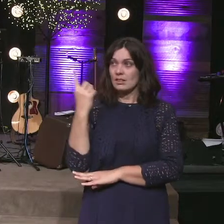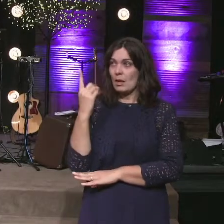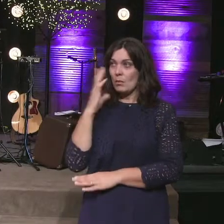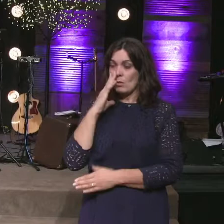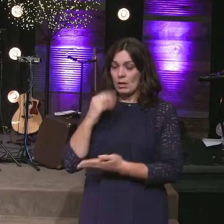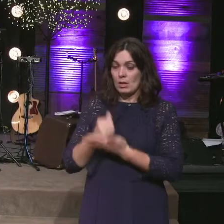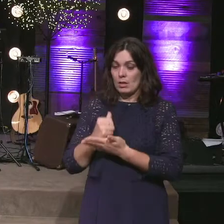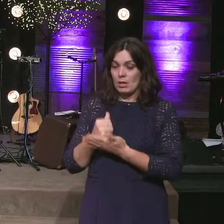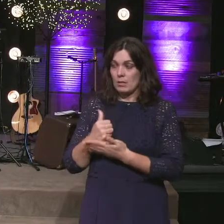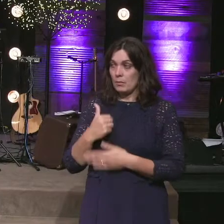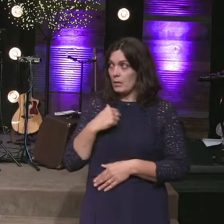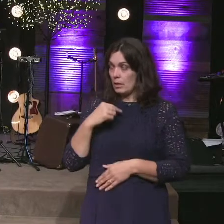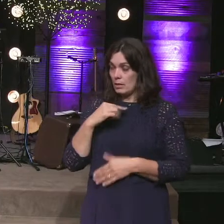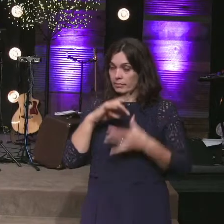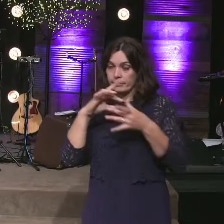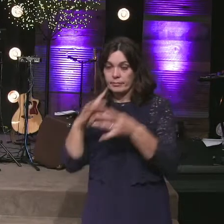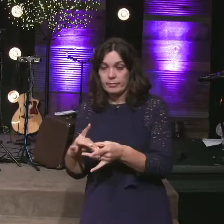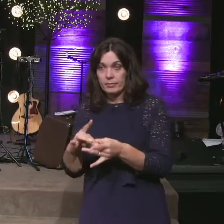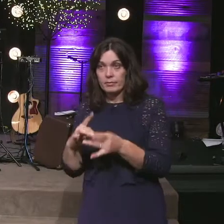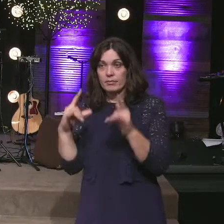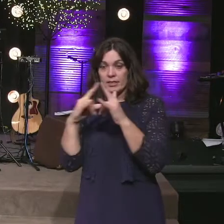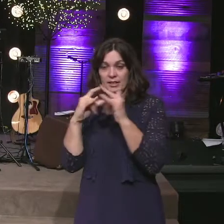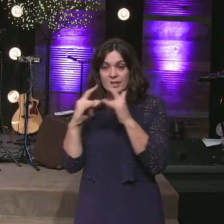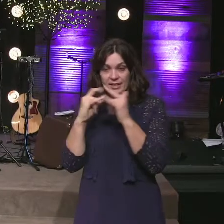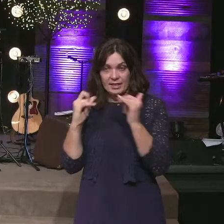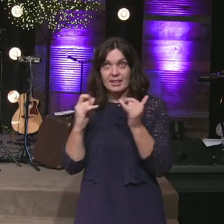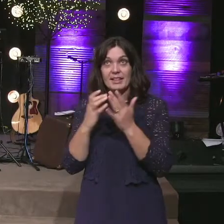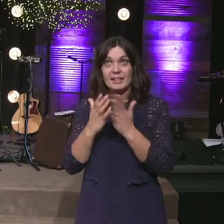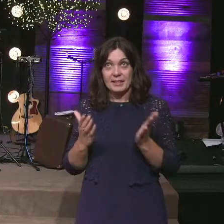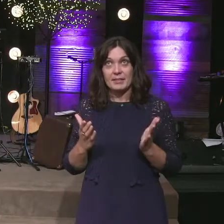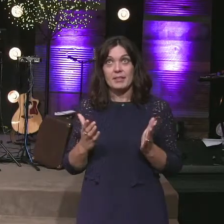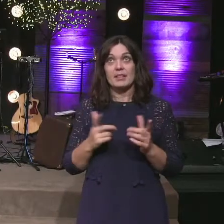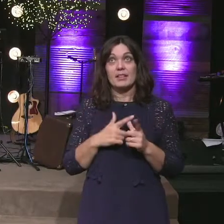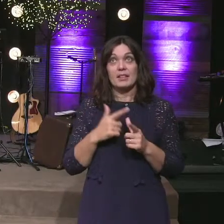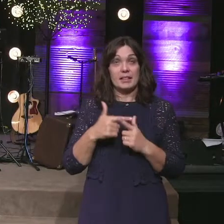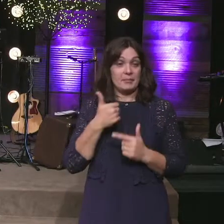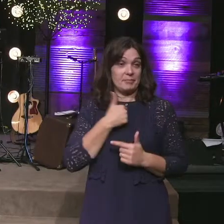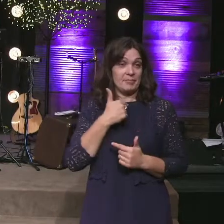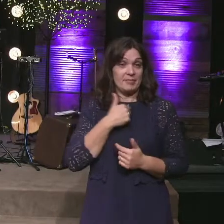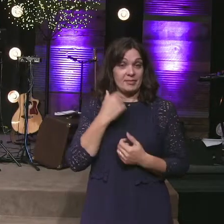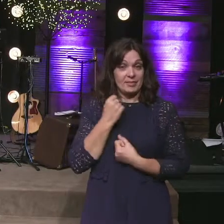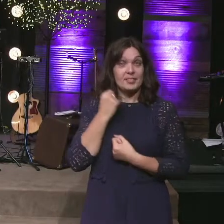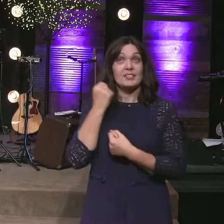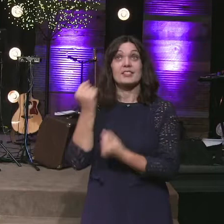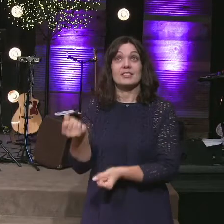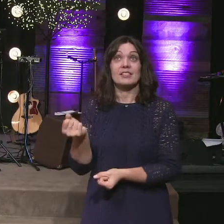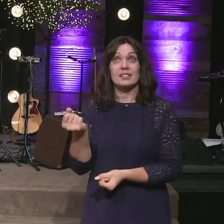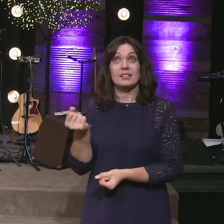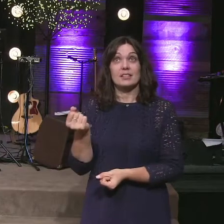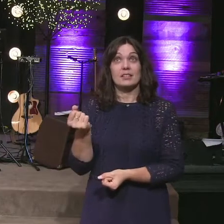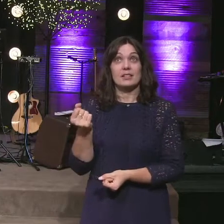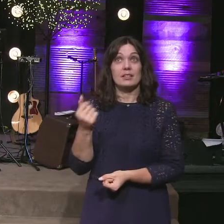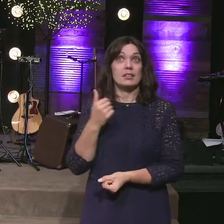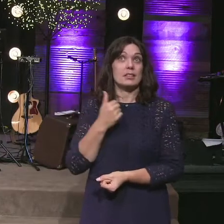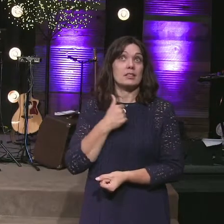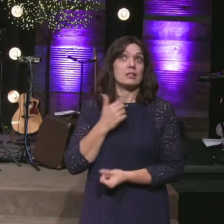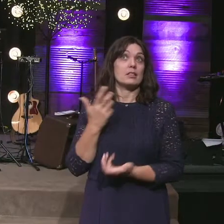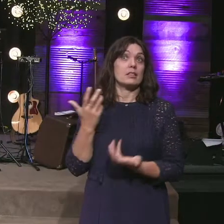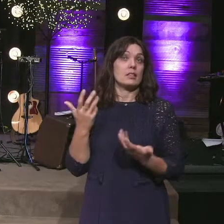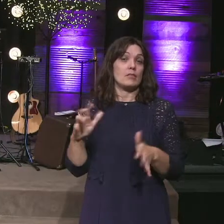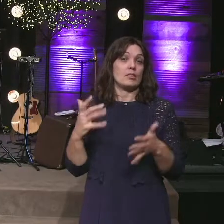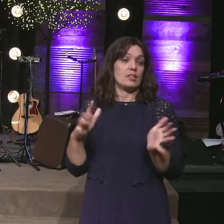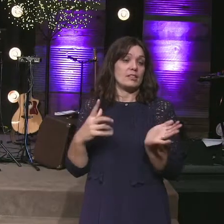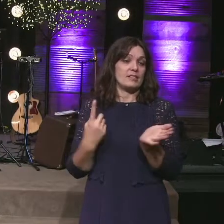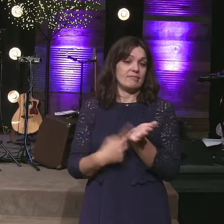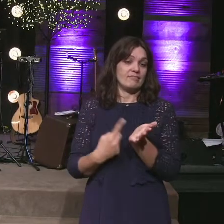camper hooked up. And then I'm going to drive it. I've already had a discussion about